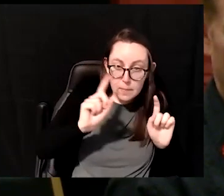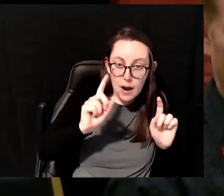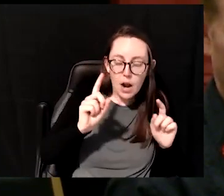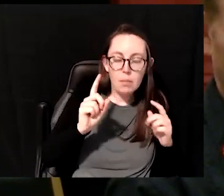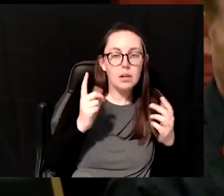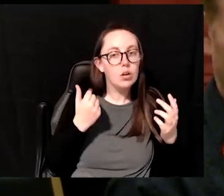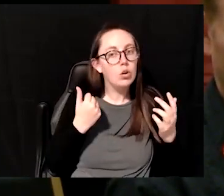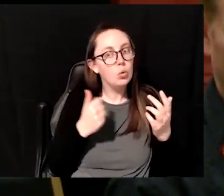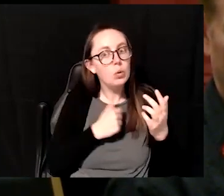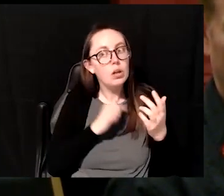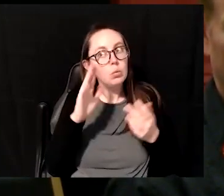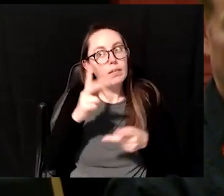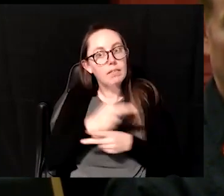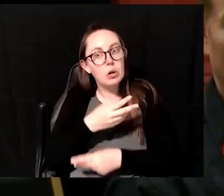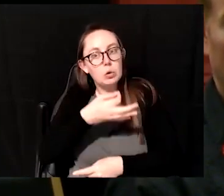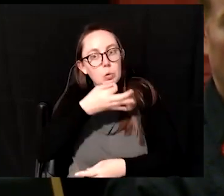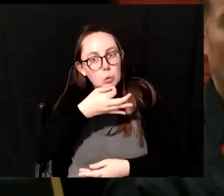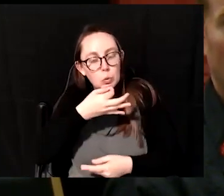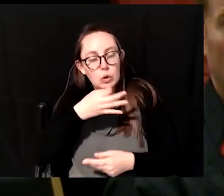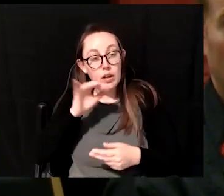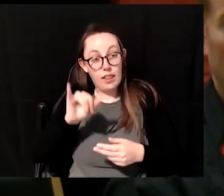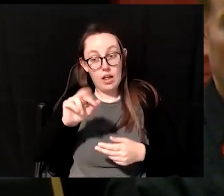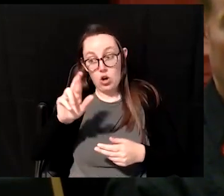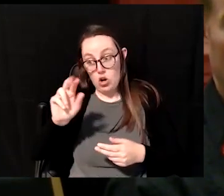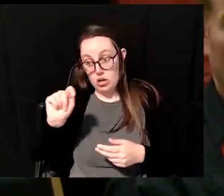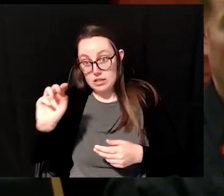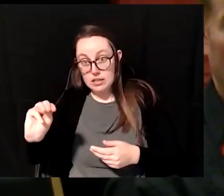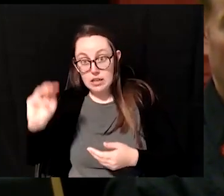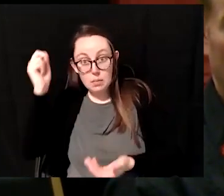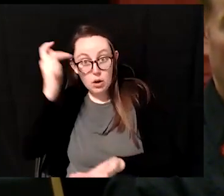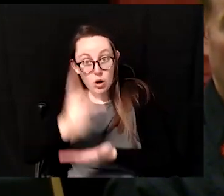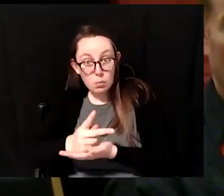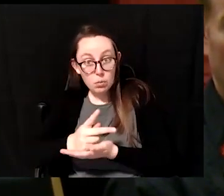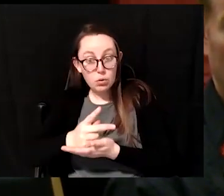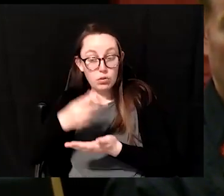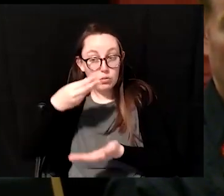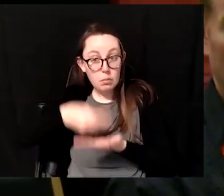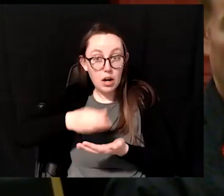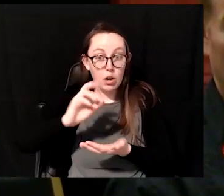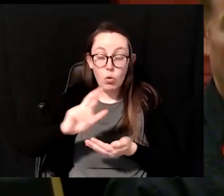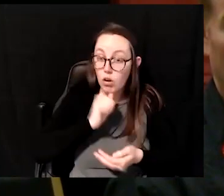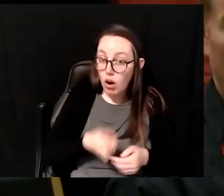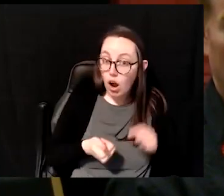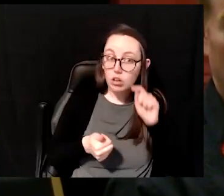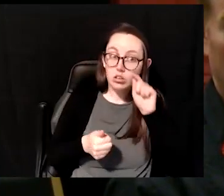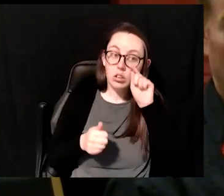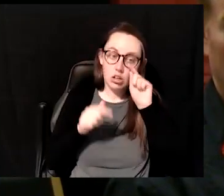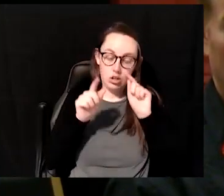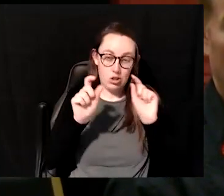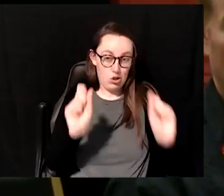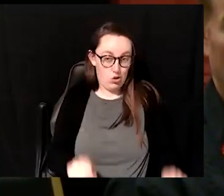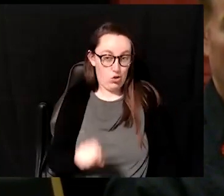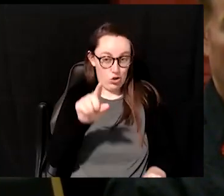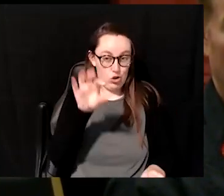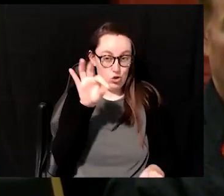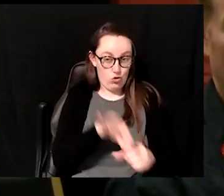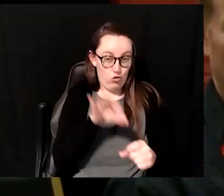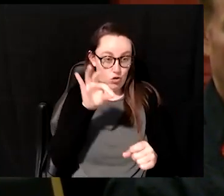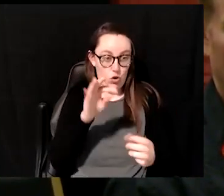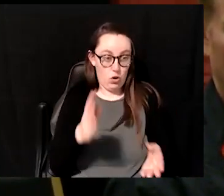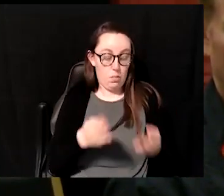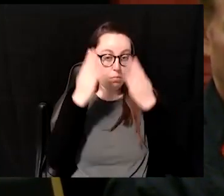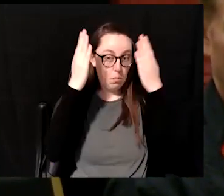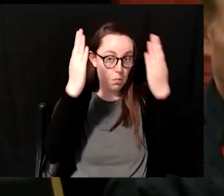money um can you vote on something that's contingent depending on how